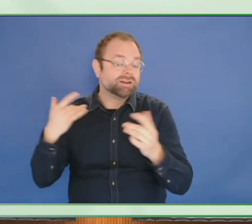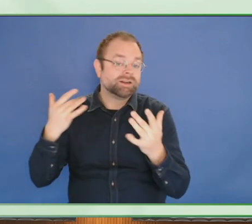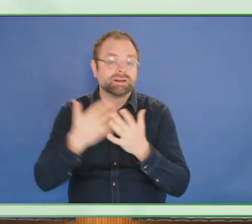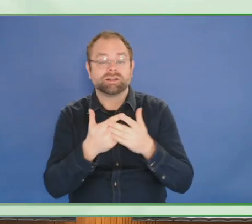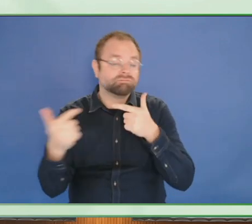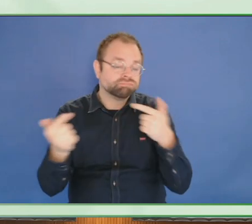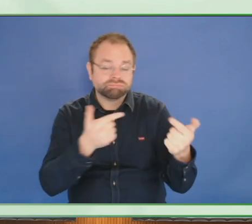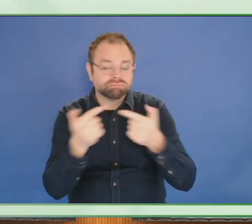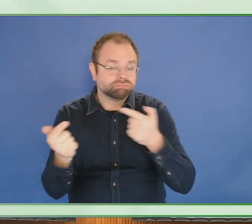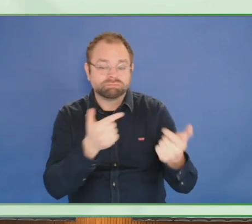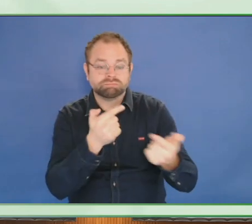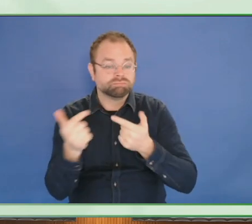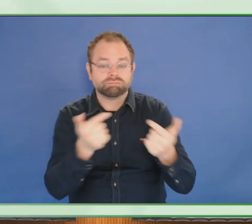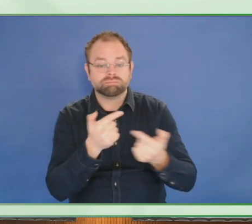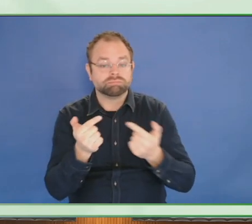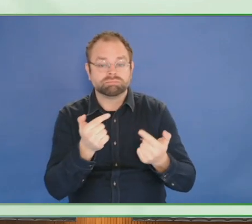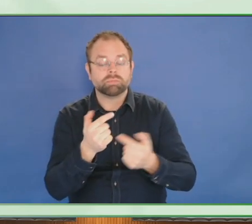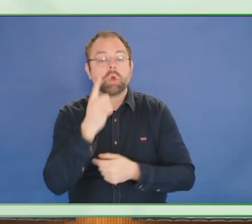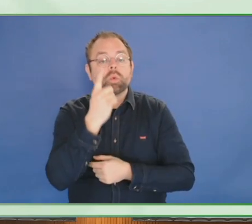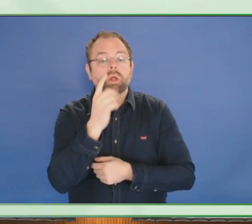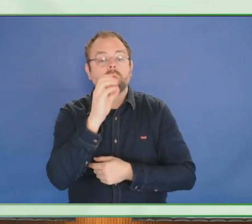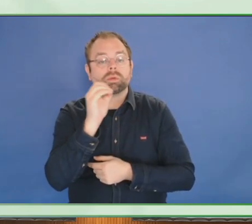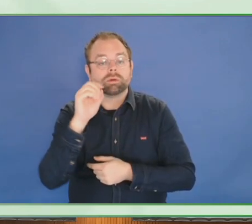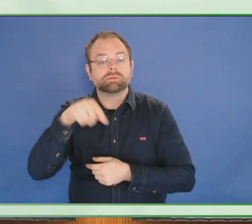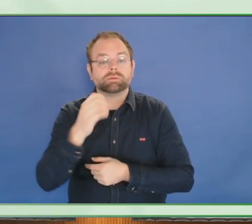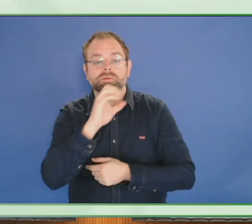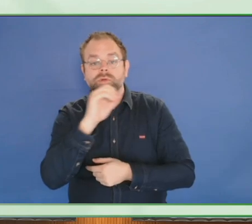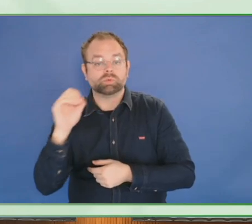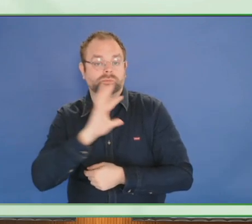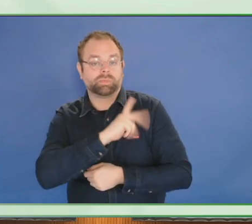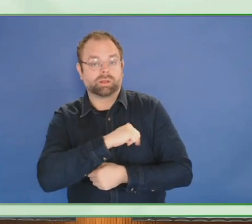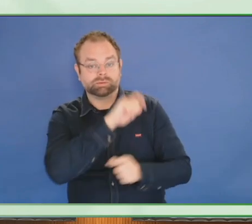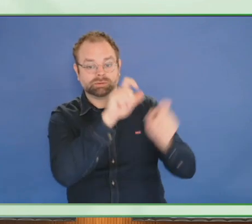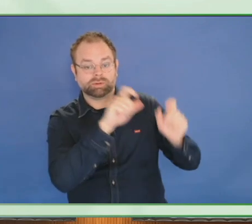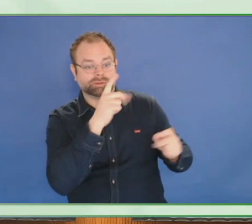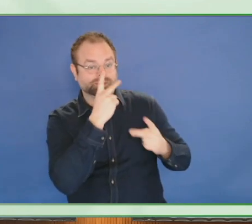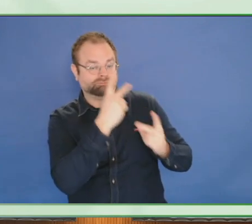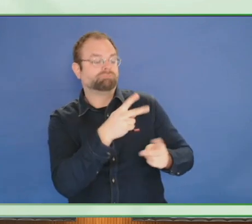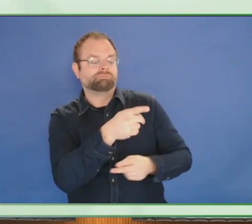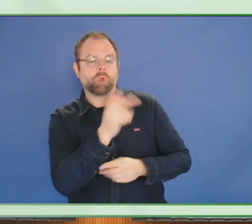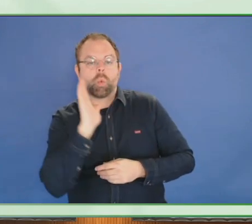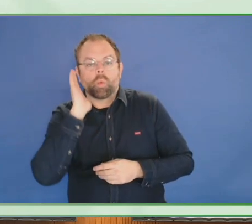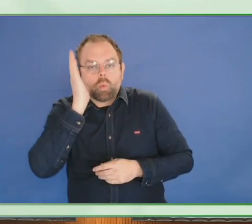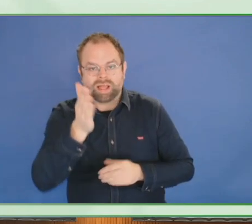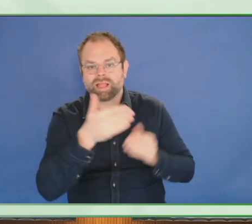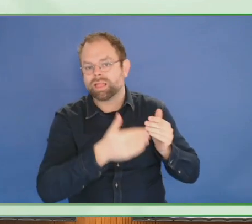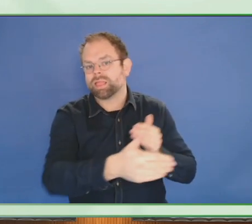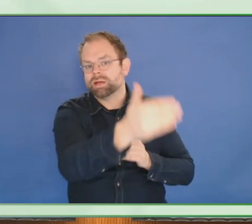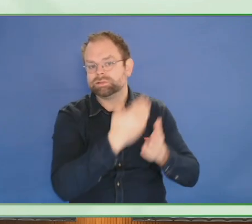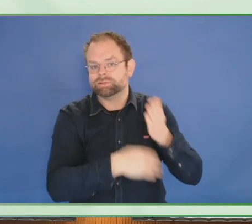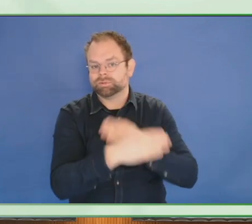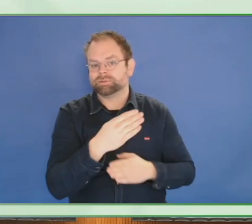These individuals will require urgent rehabilitation, assistive devices, and economic empowerment support.